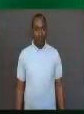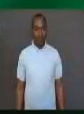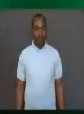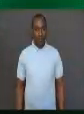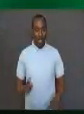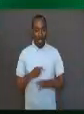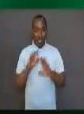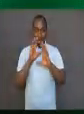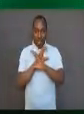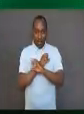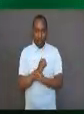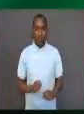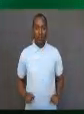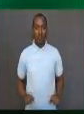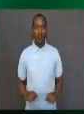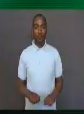Time's up.